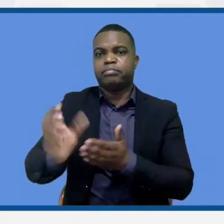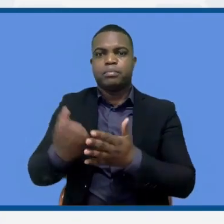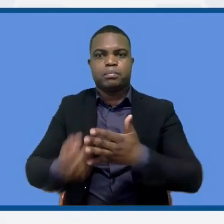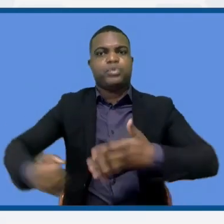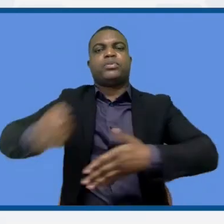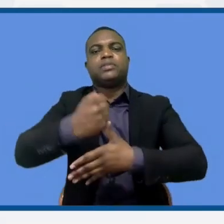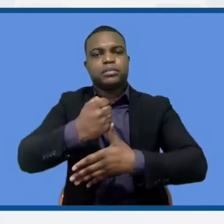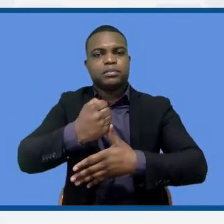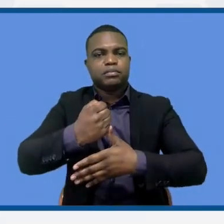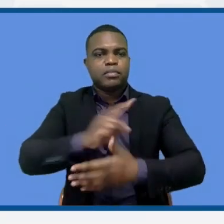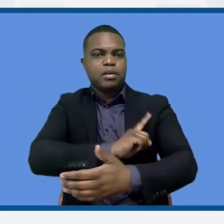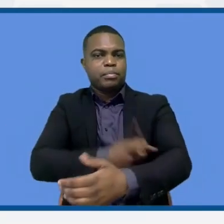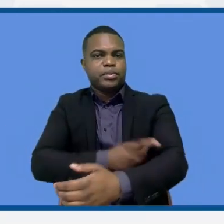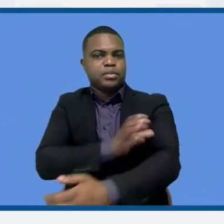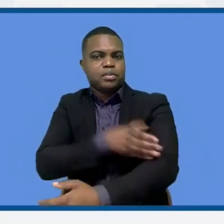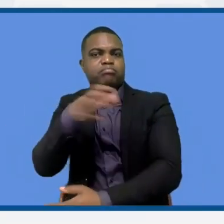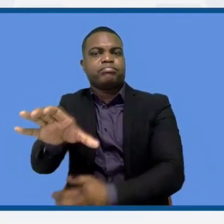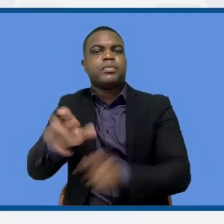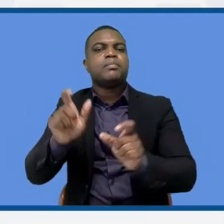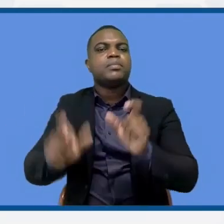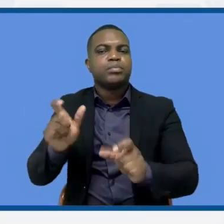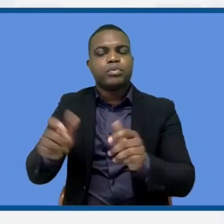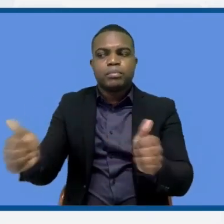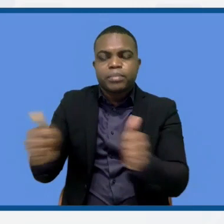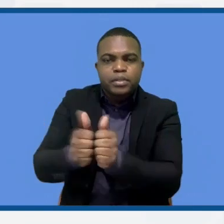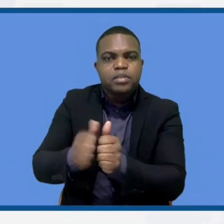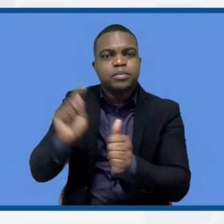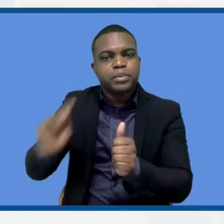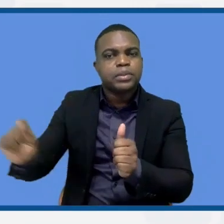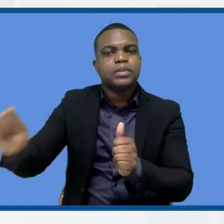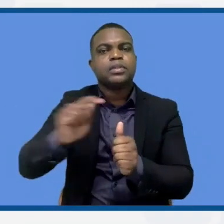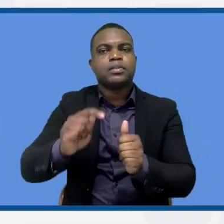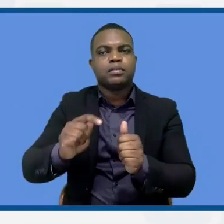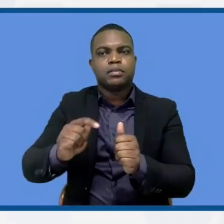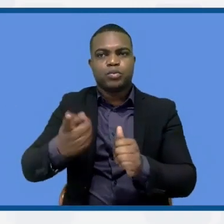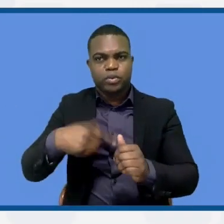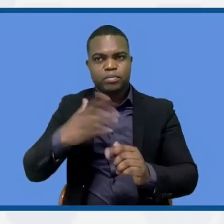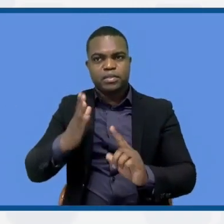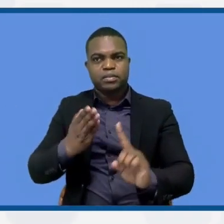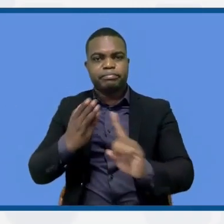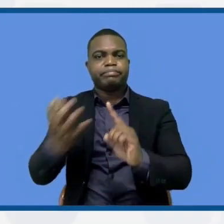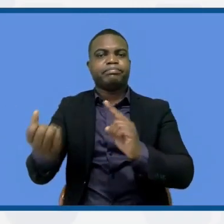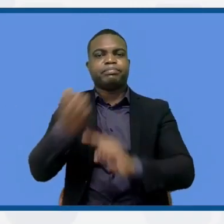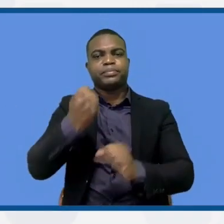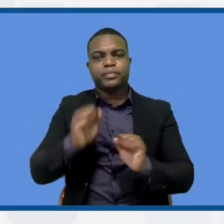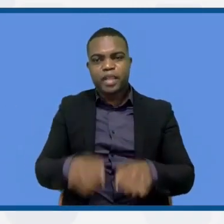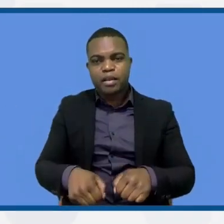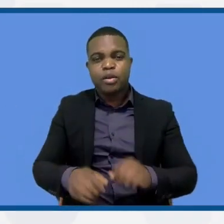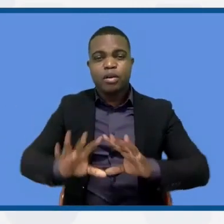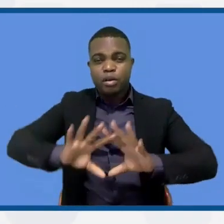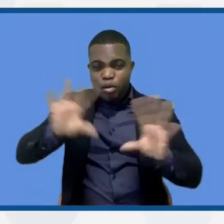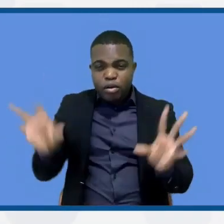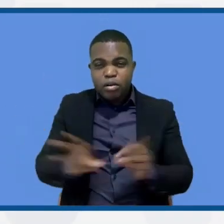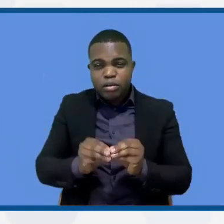communities better, if it was enforcing building codes, all of those things we've been incentivizing through the policies we put into place